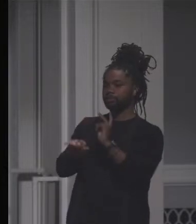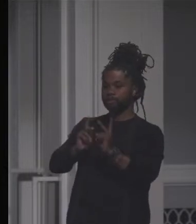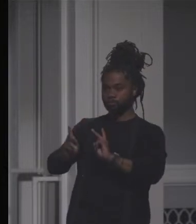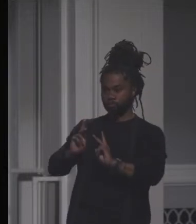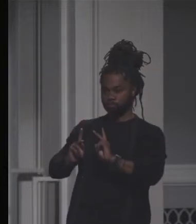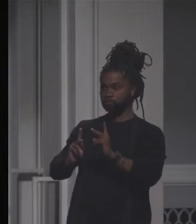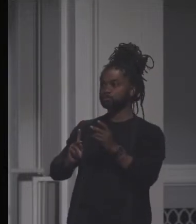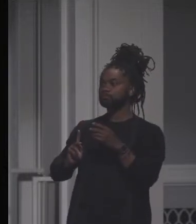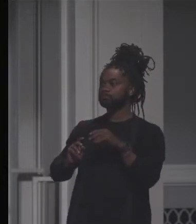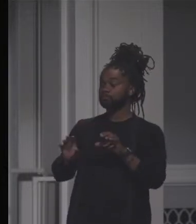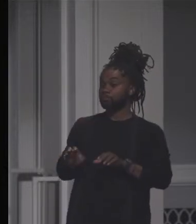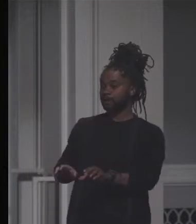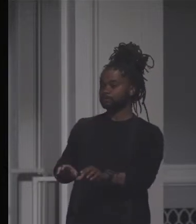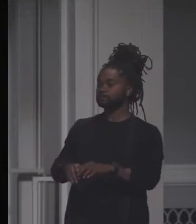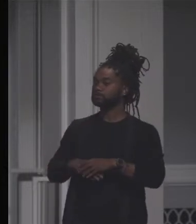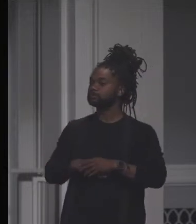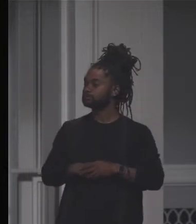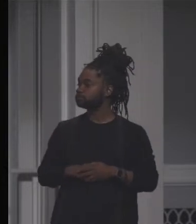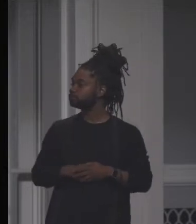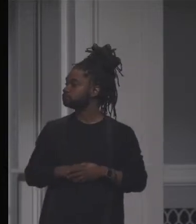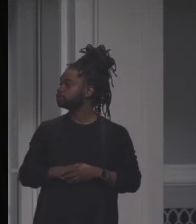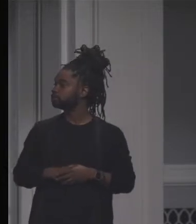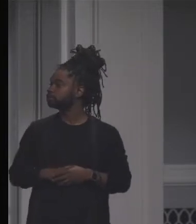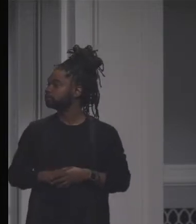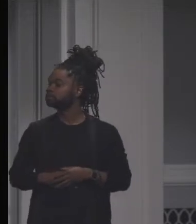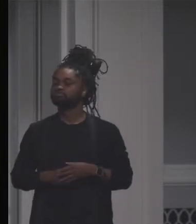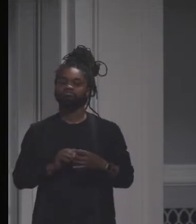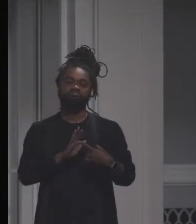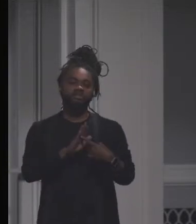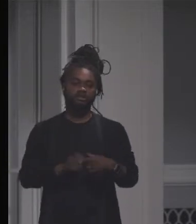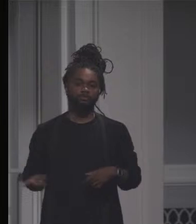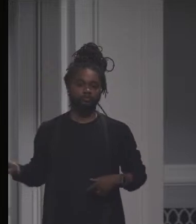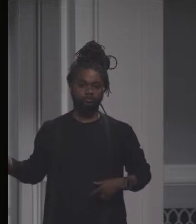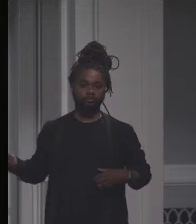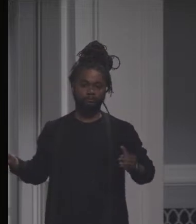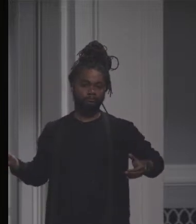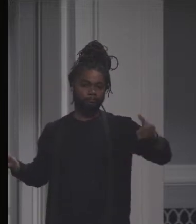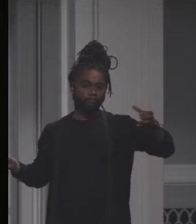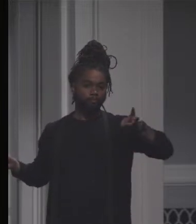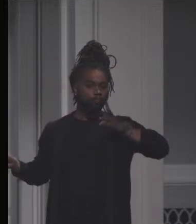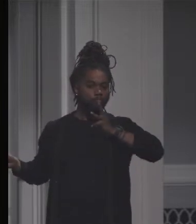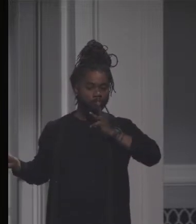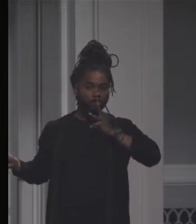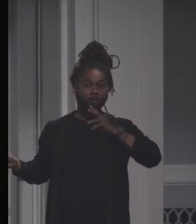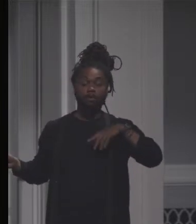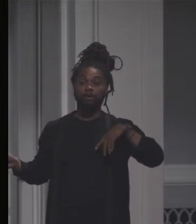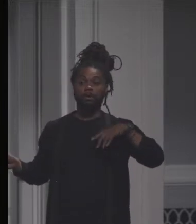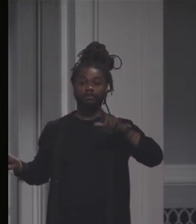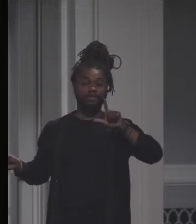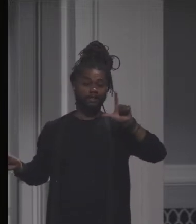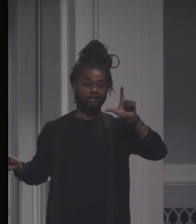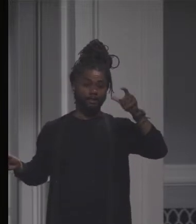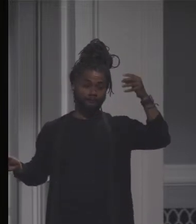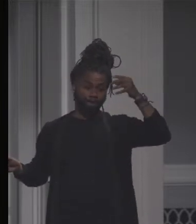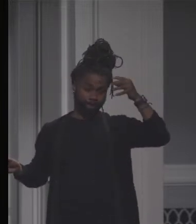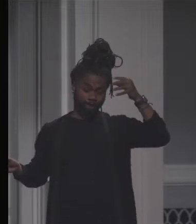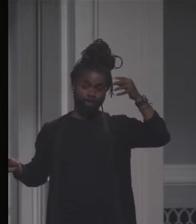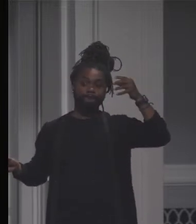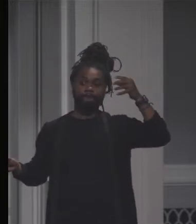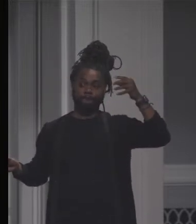So when I pick up this water, neurons in the left parietal